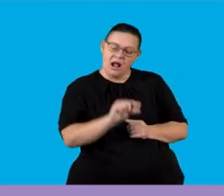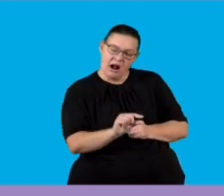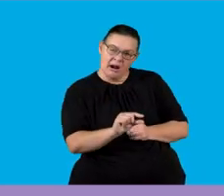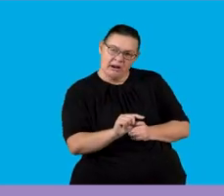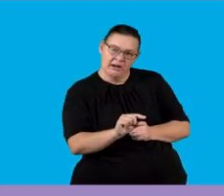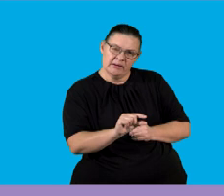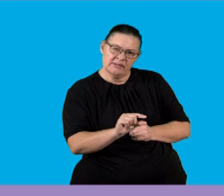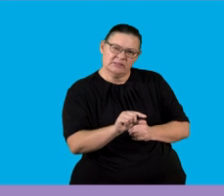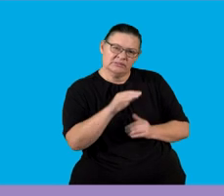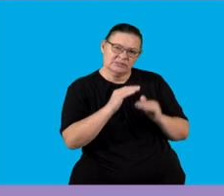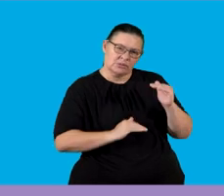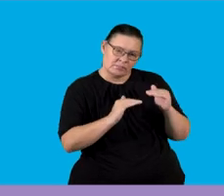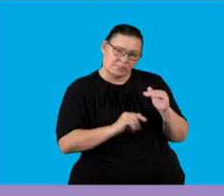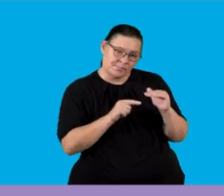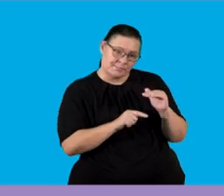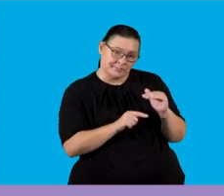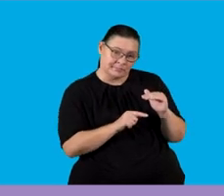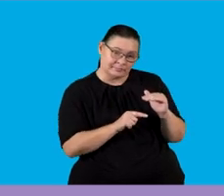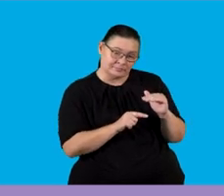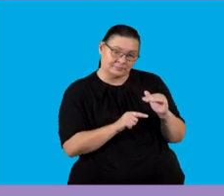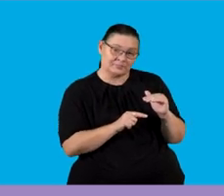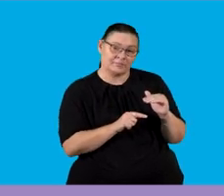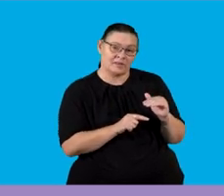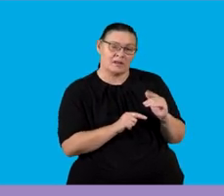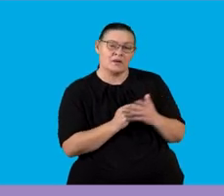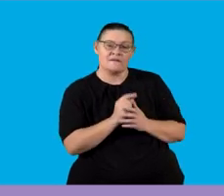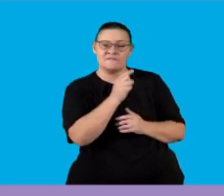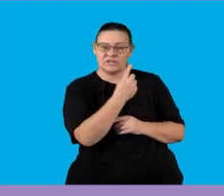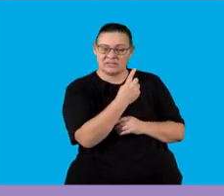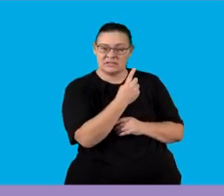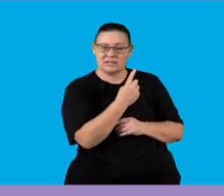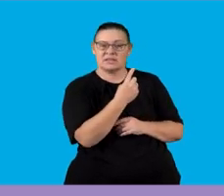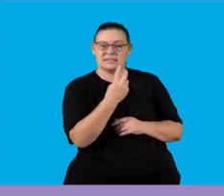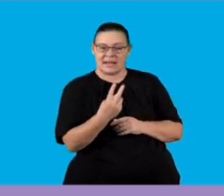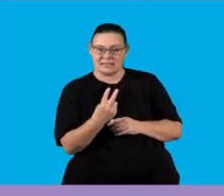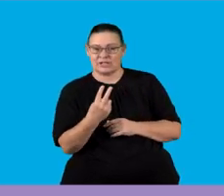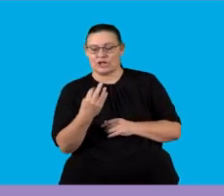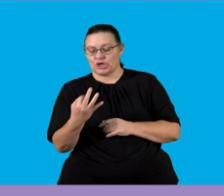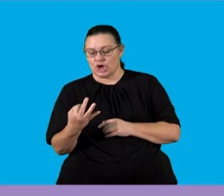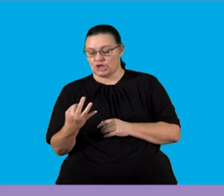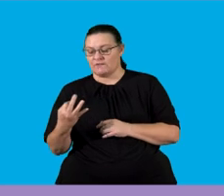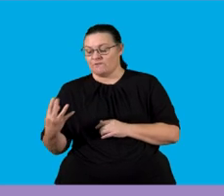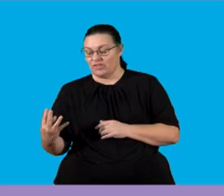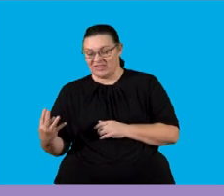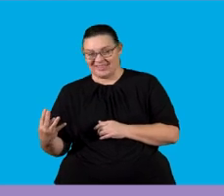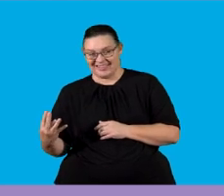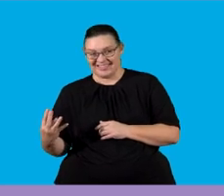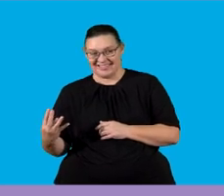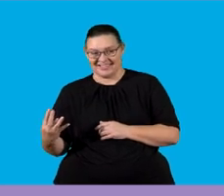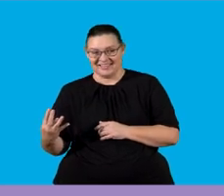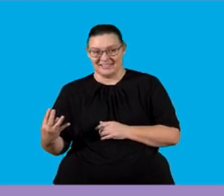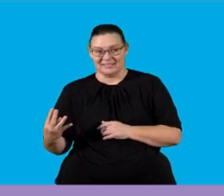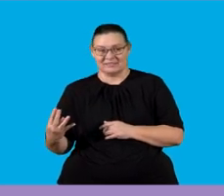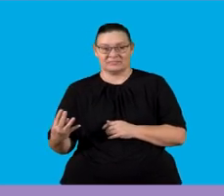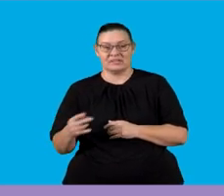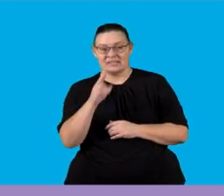there, we can see that as a numerator, it is constantly a 1. So we can see that our rule is going to be